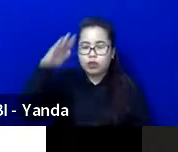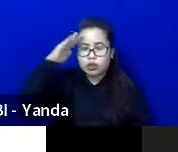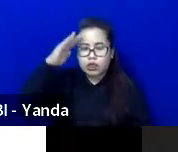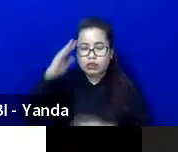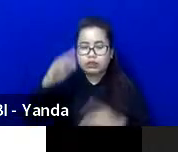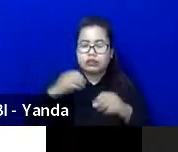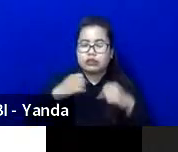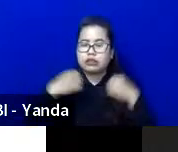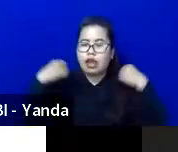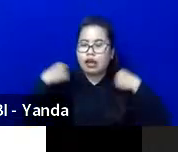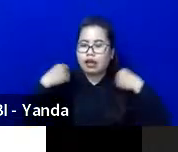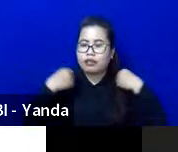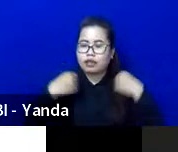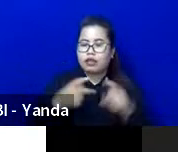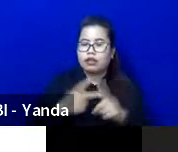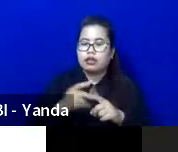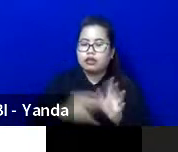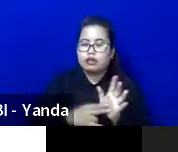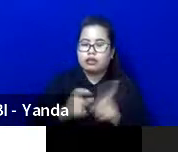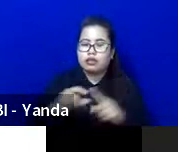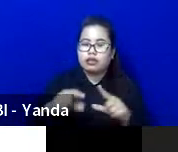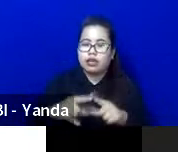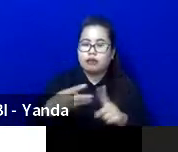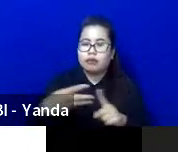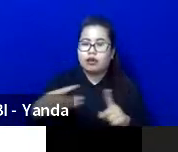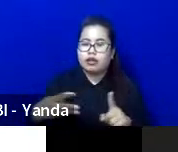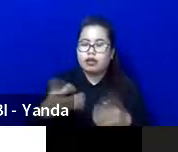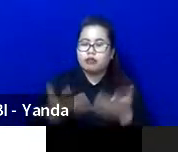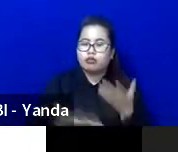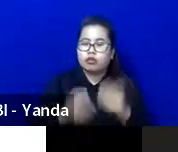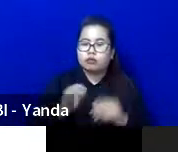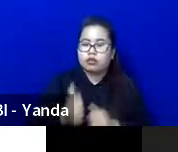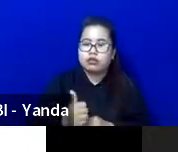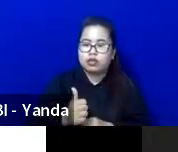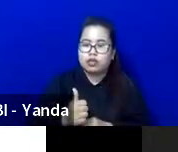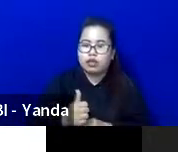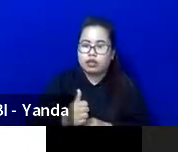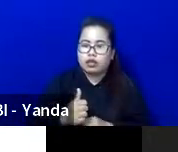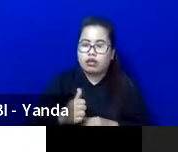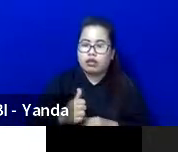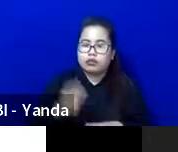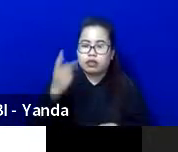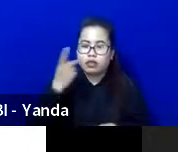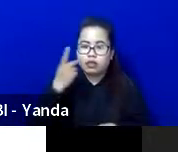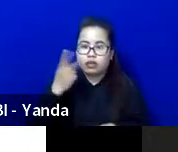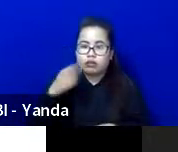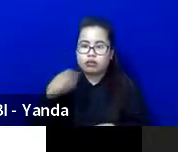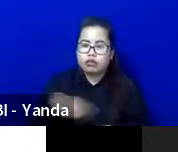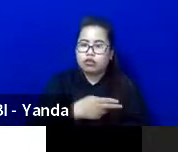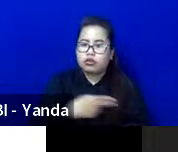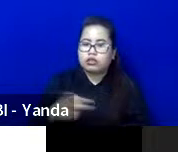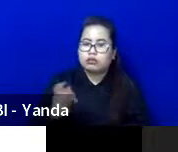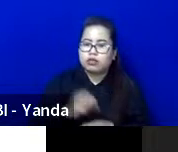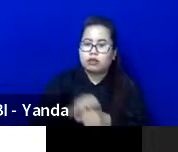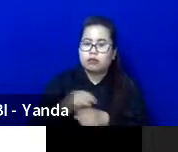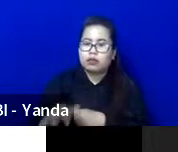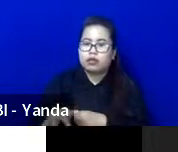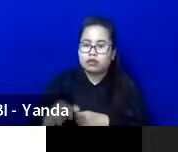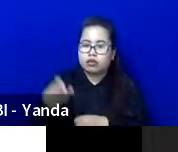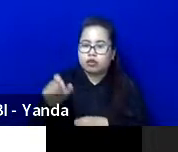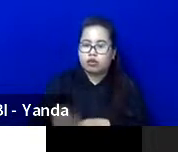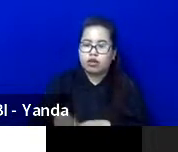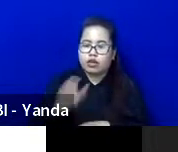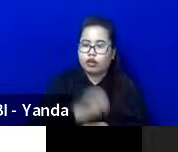to prevent that. And epidemics like the plague, pest, was also